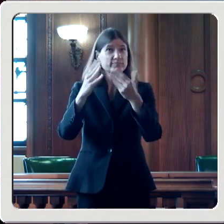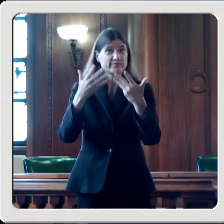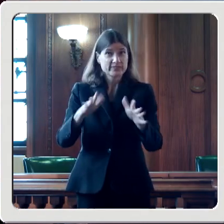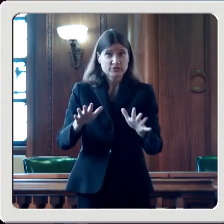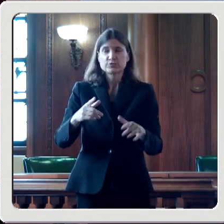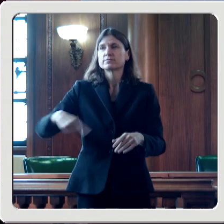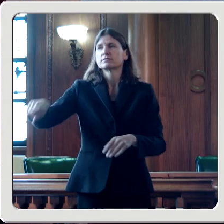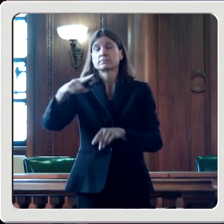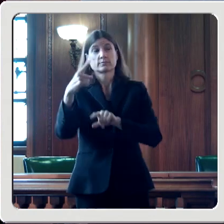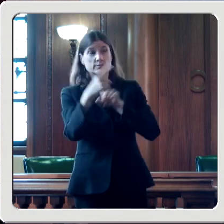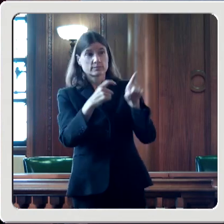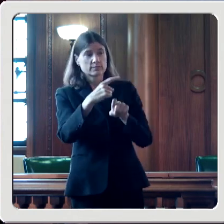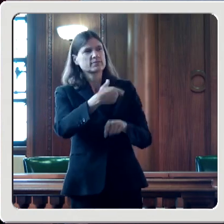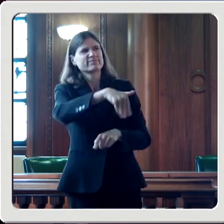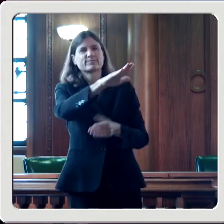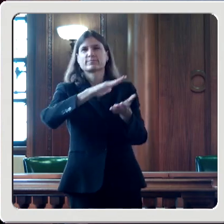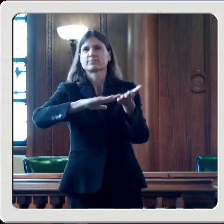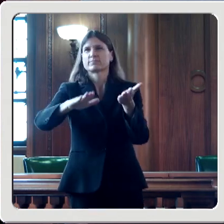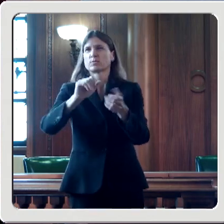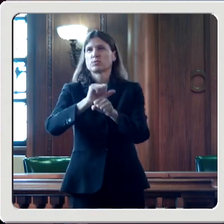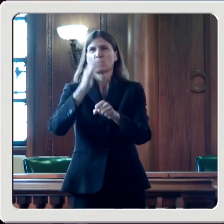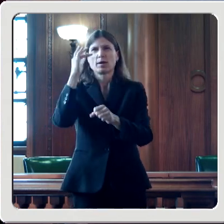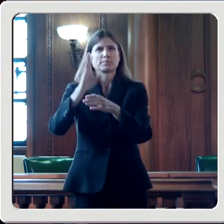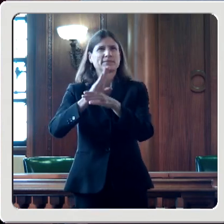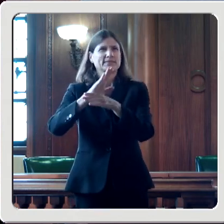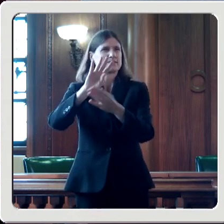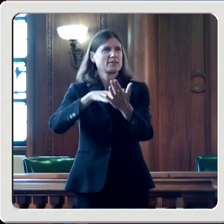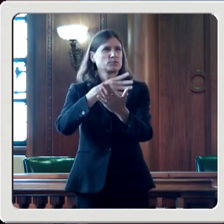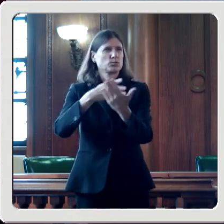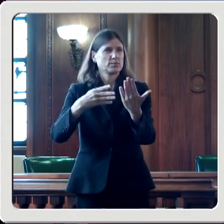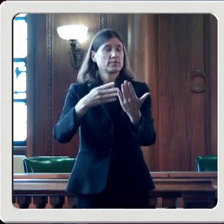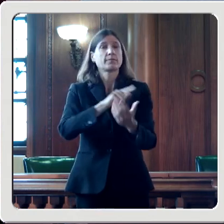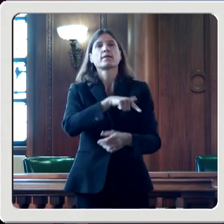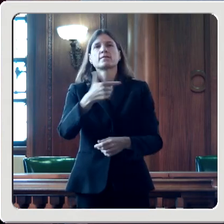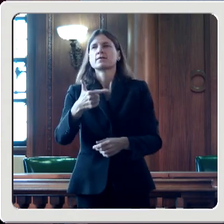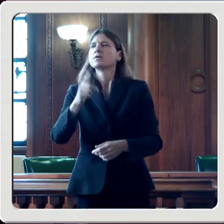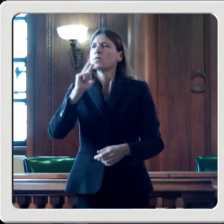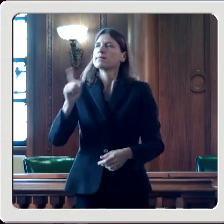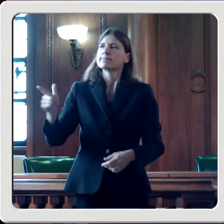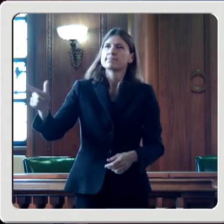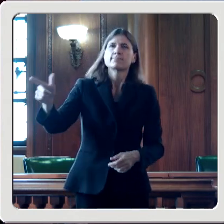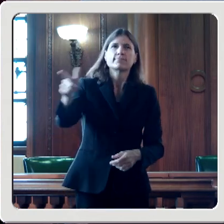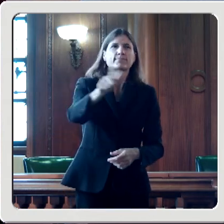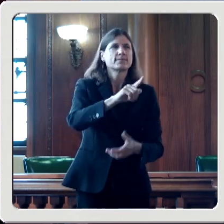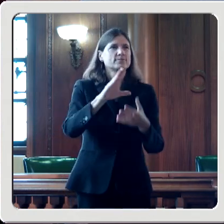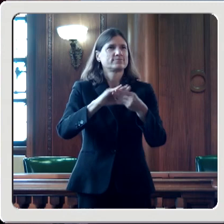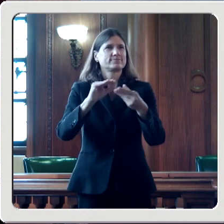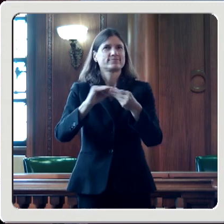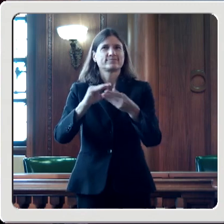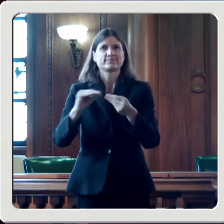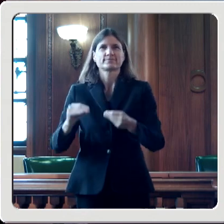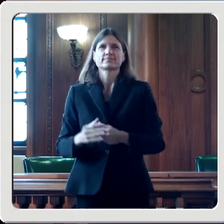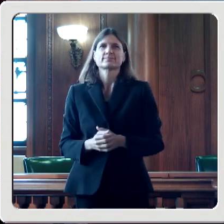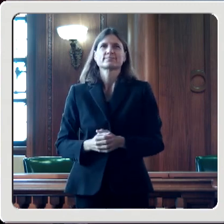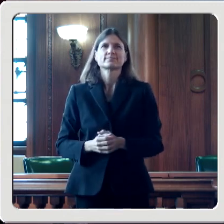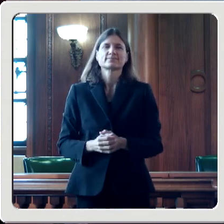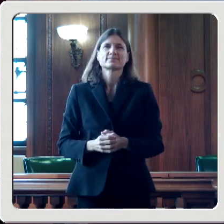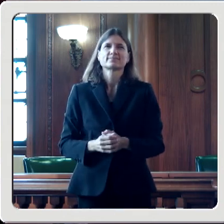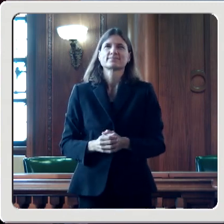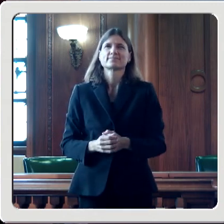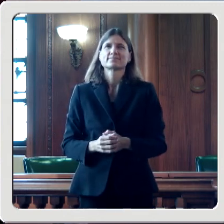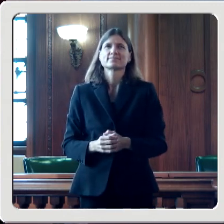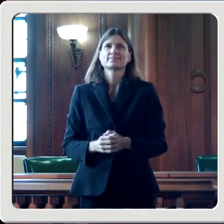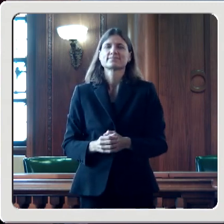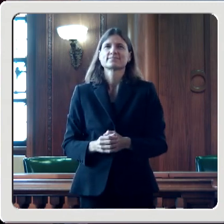medical institutions. They will take questions from the media ASAP, and then we'll go back into